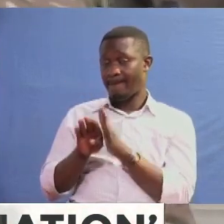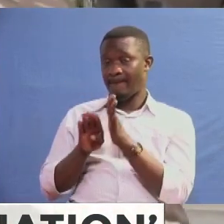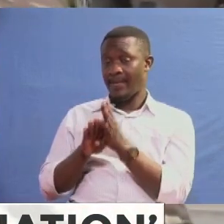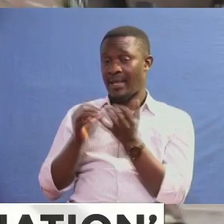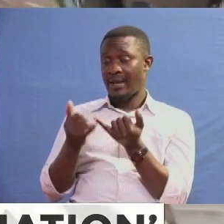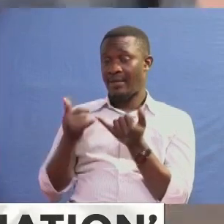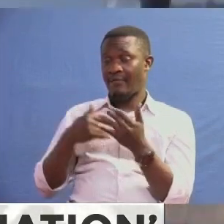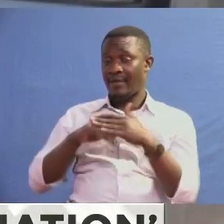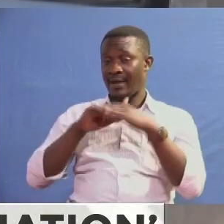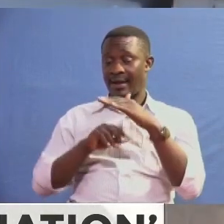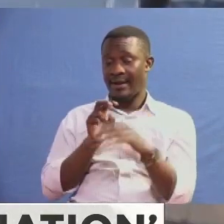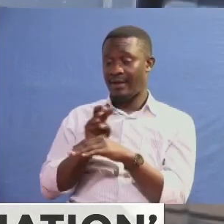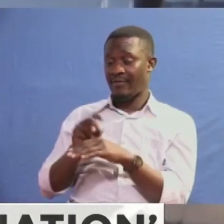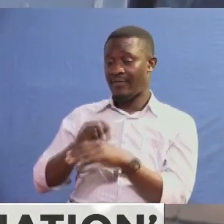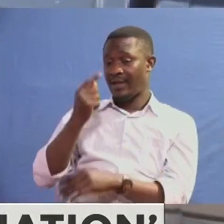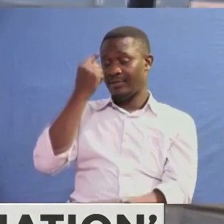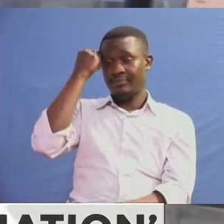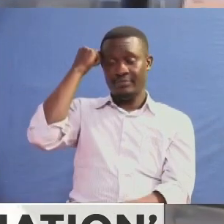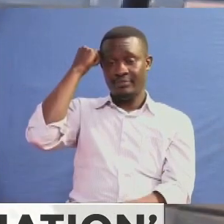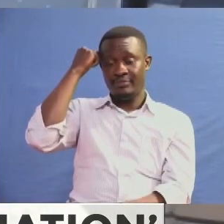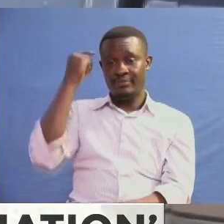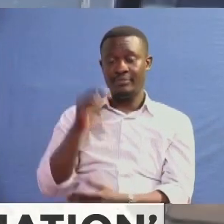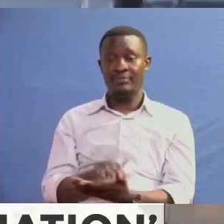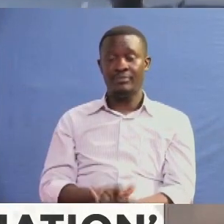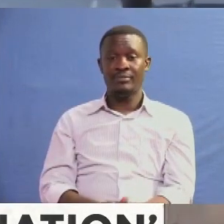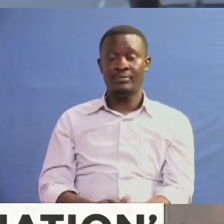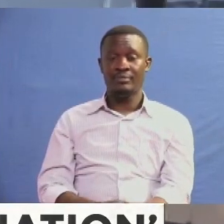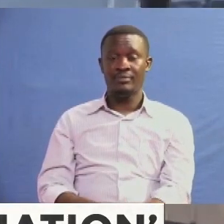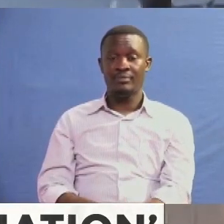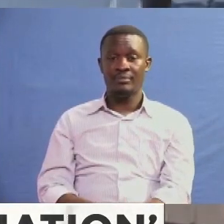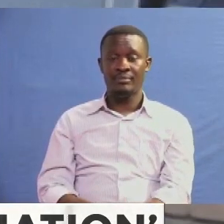currently under review by the Attorney General. Abdul Samad Mahmoud, KUTV.